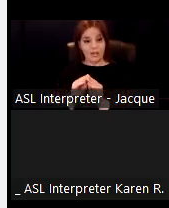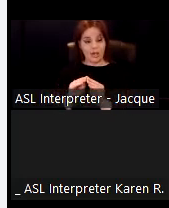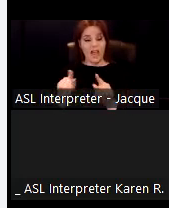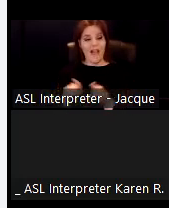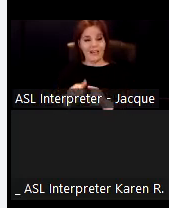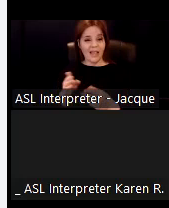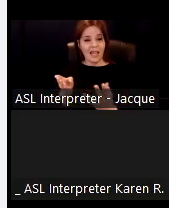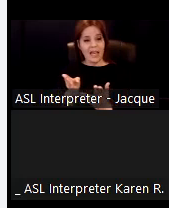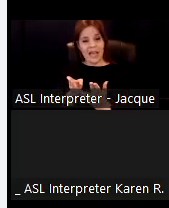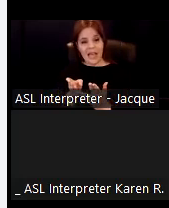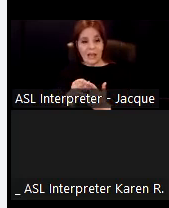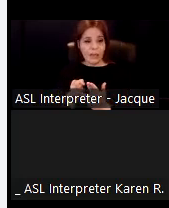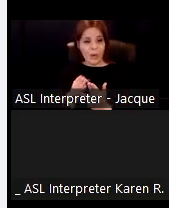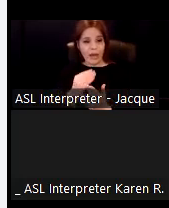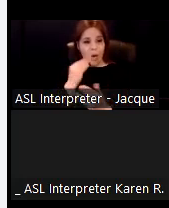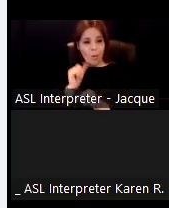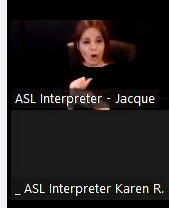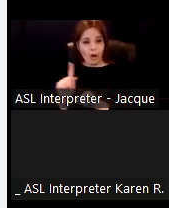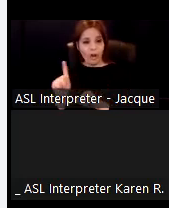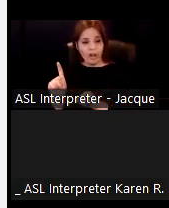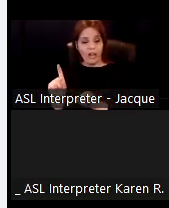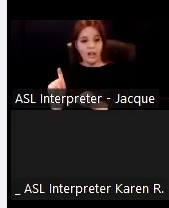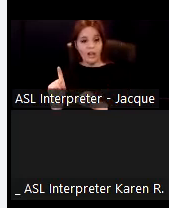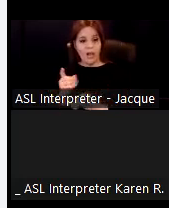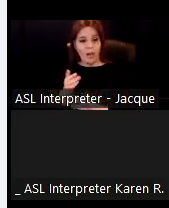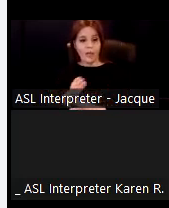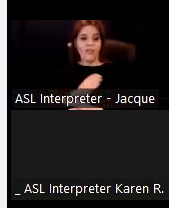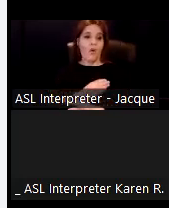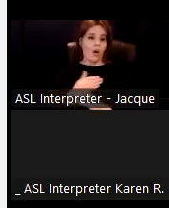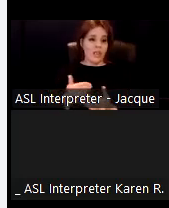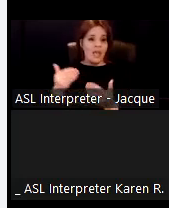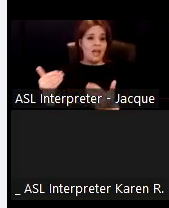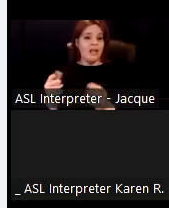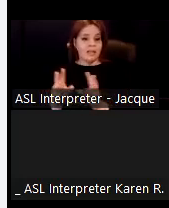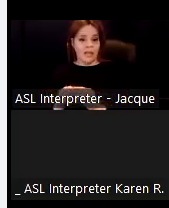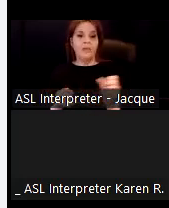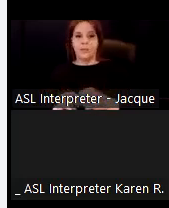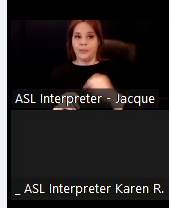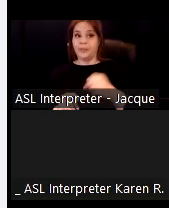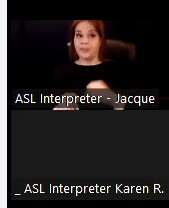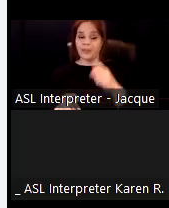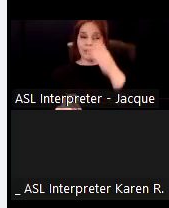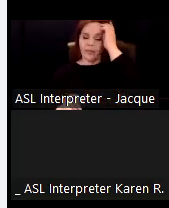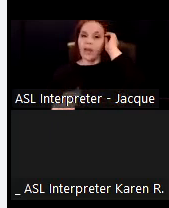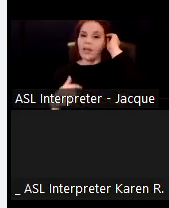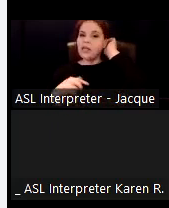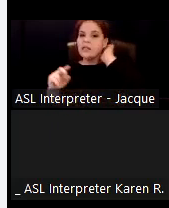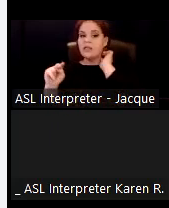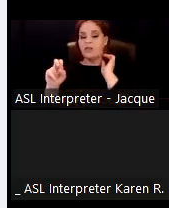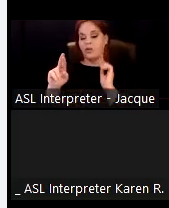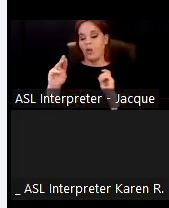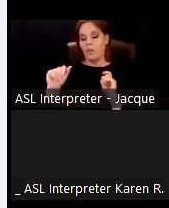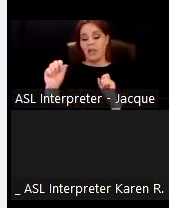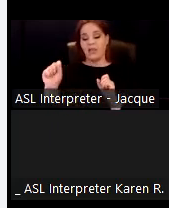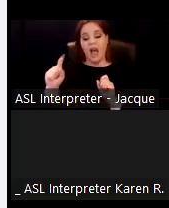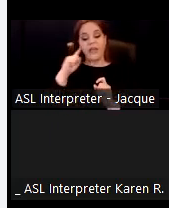an in-between homework, but before the next session? Okay. Yeah. This is Norma. Yeah, I think that might